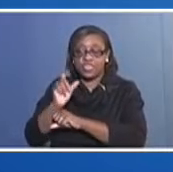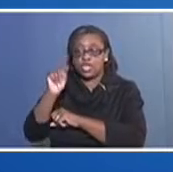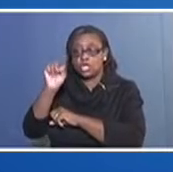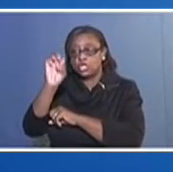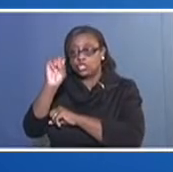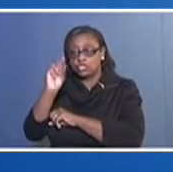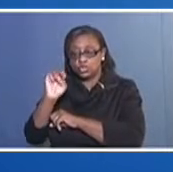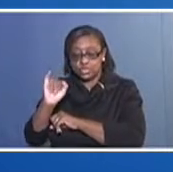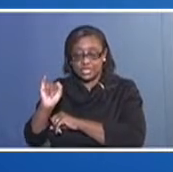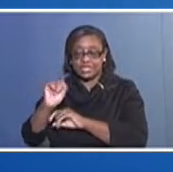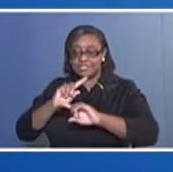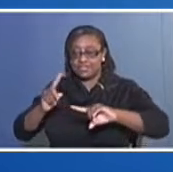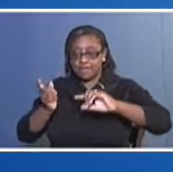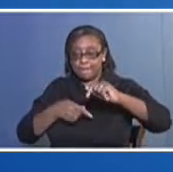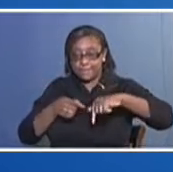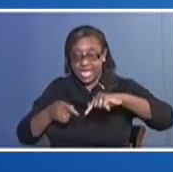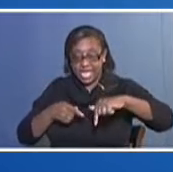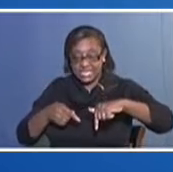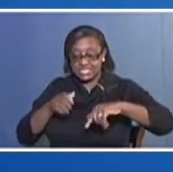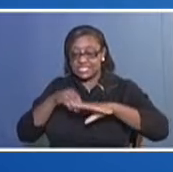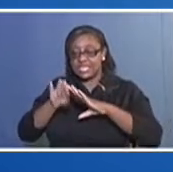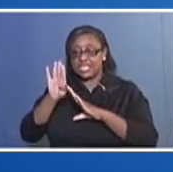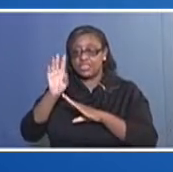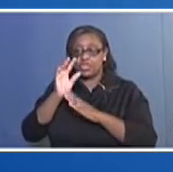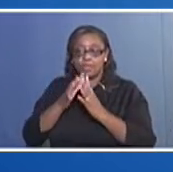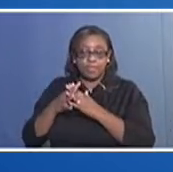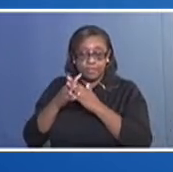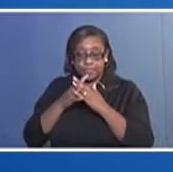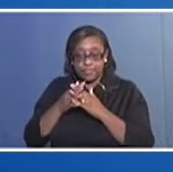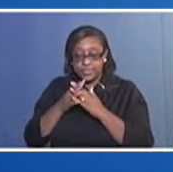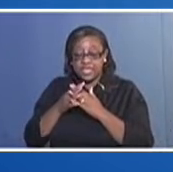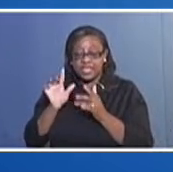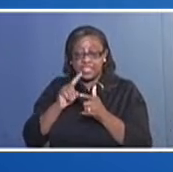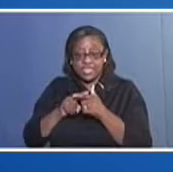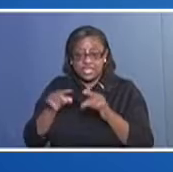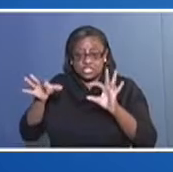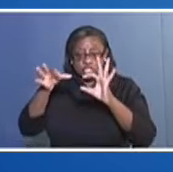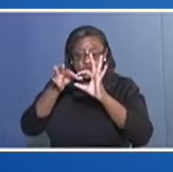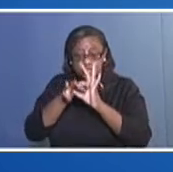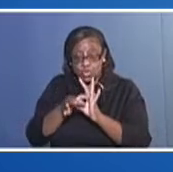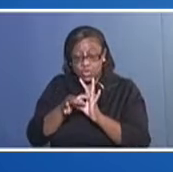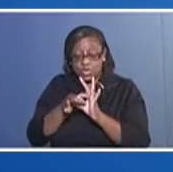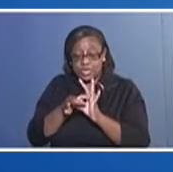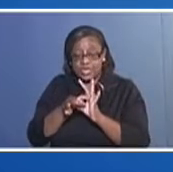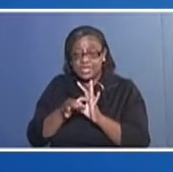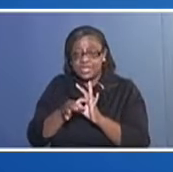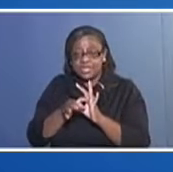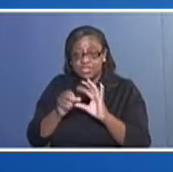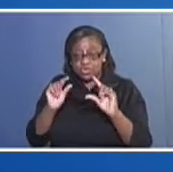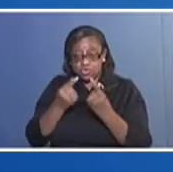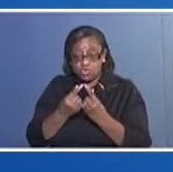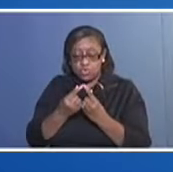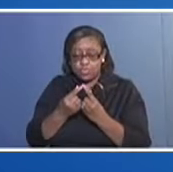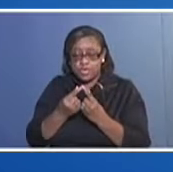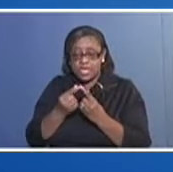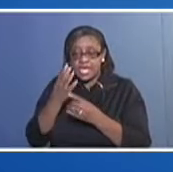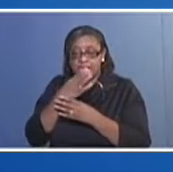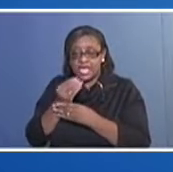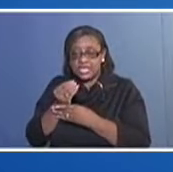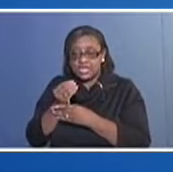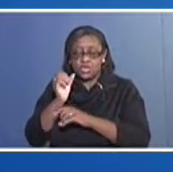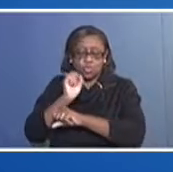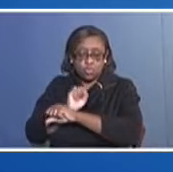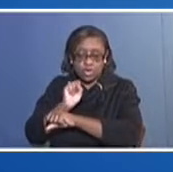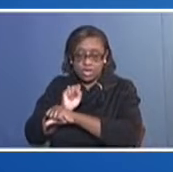and sang in bands across the United States. Prior to joining the Bahamas Consulate General, he worked as a supervisor in packaging and